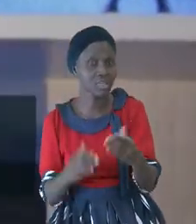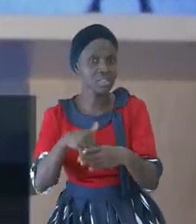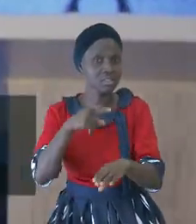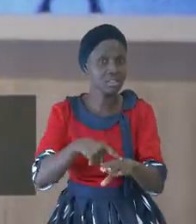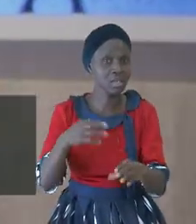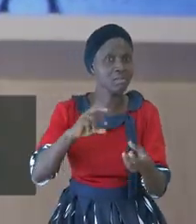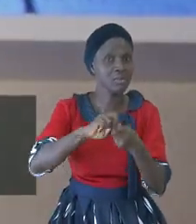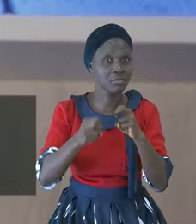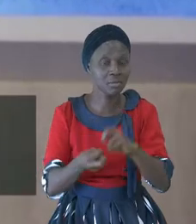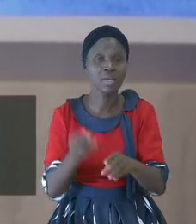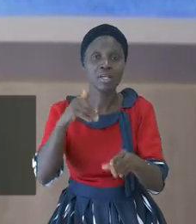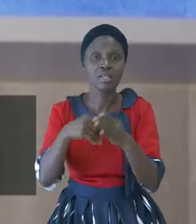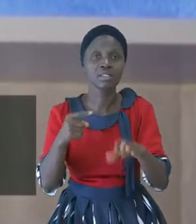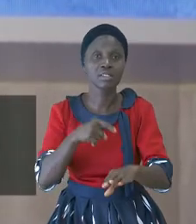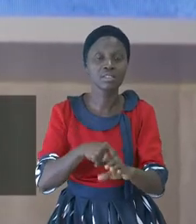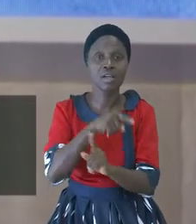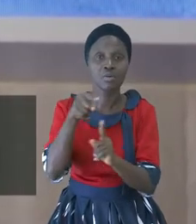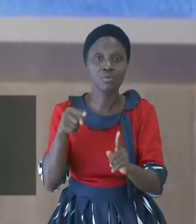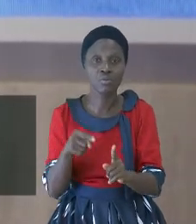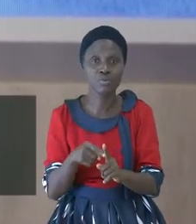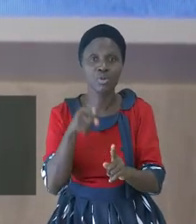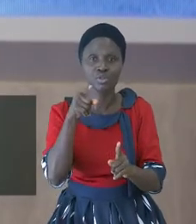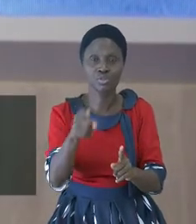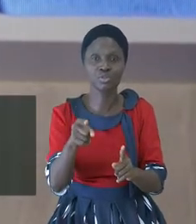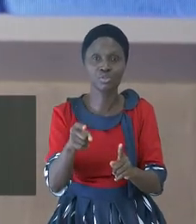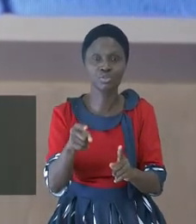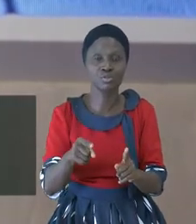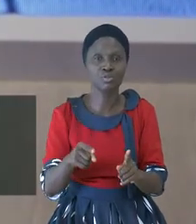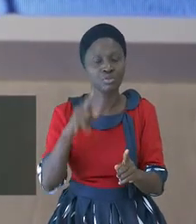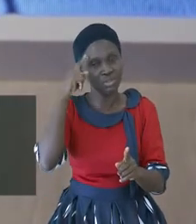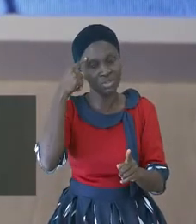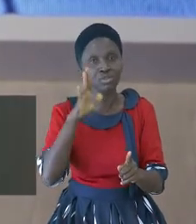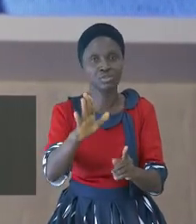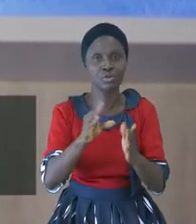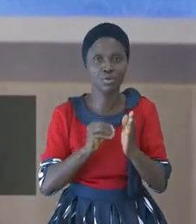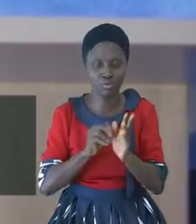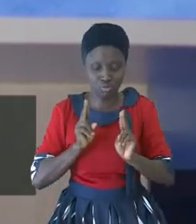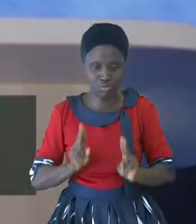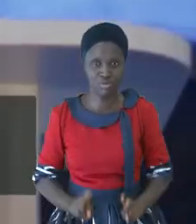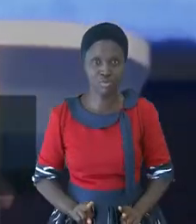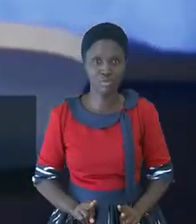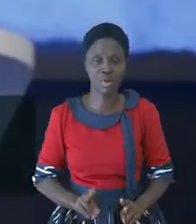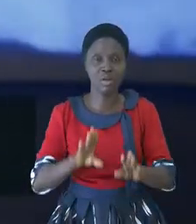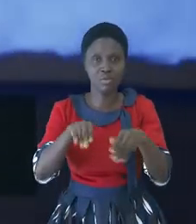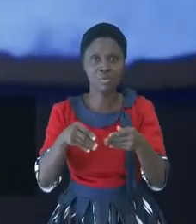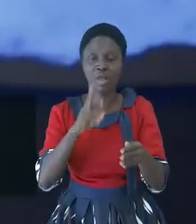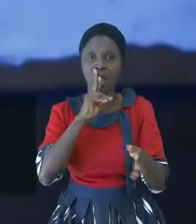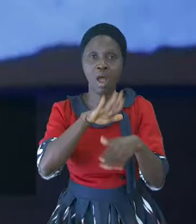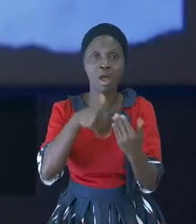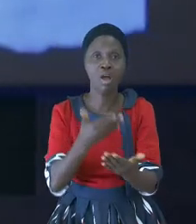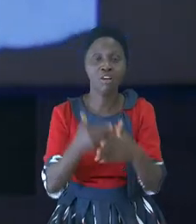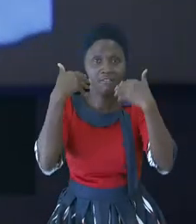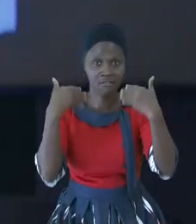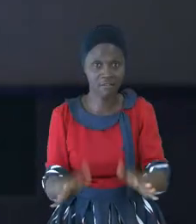problem, in the time when it appears your own human resources, they are all exhausted, you remember at the